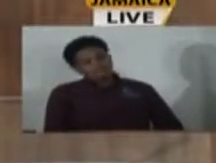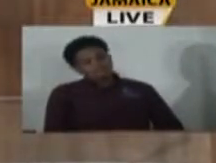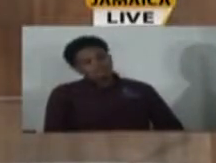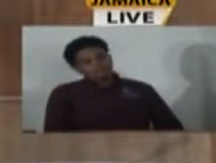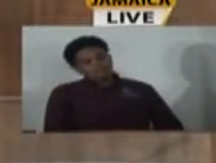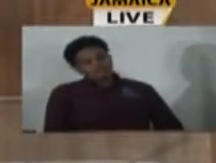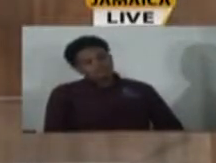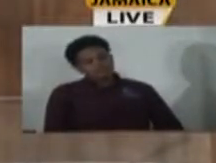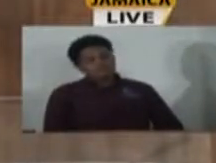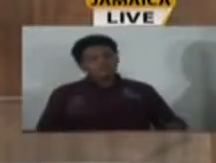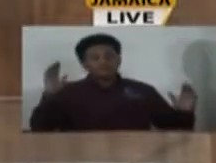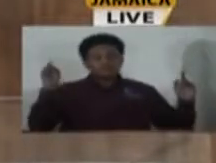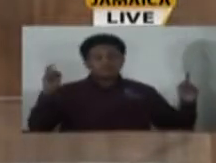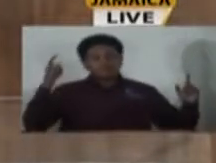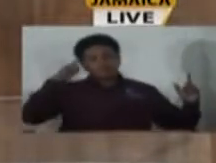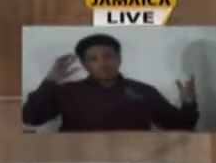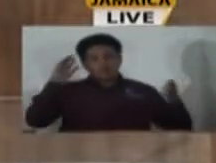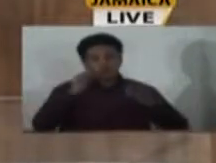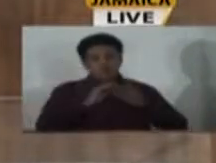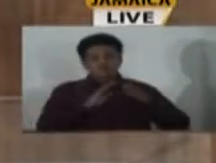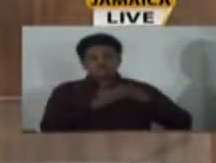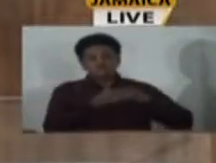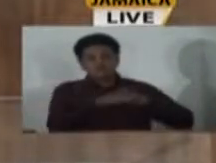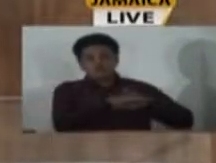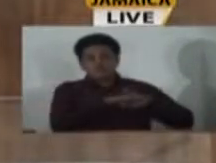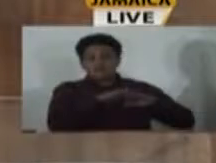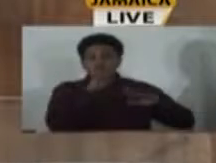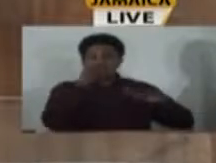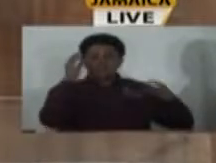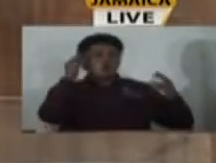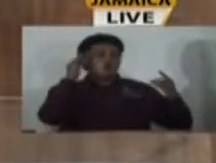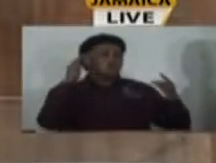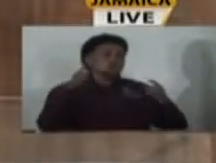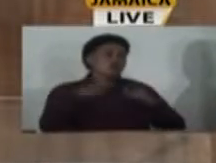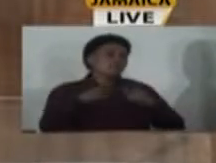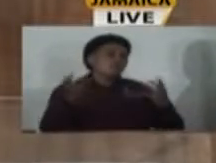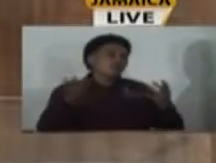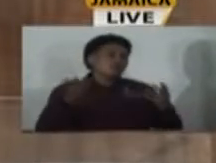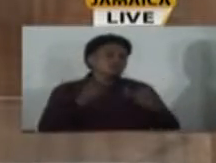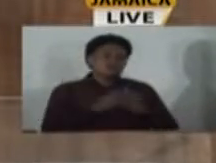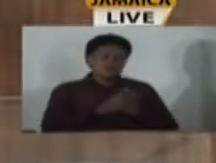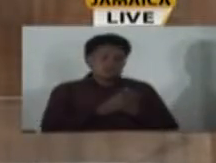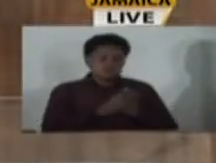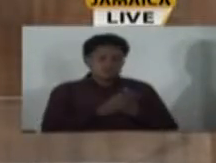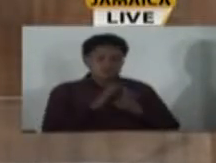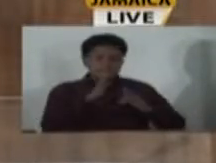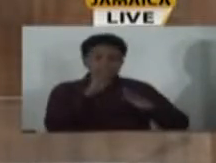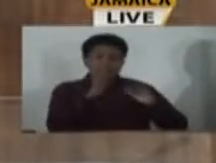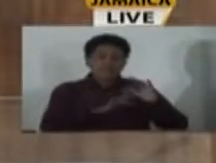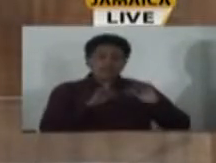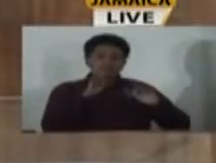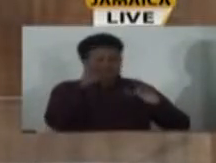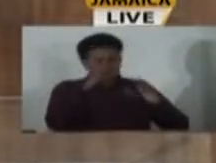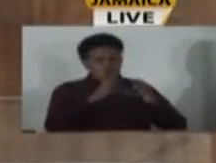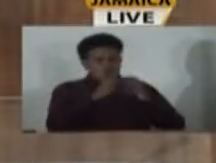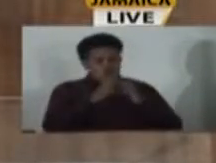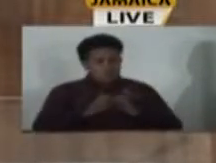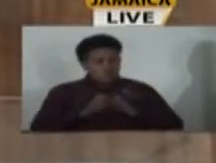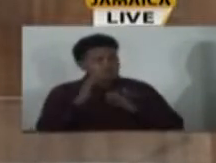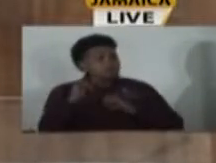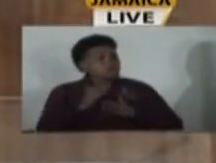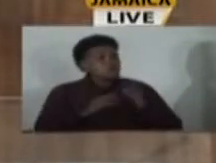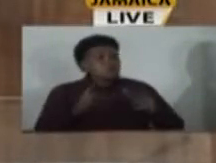I think the whole country is concerned about the lack of compliance by some